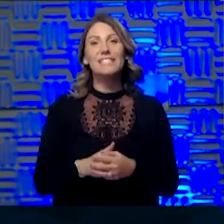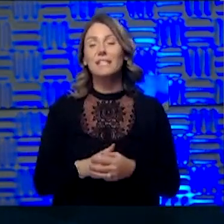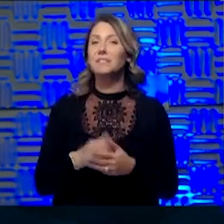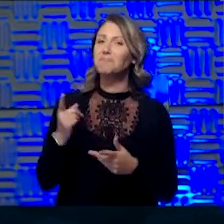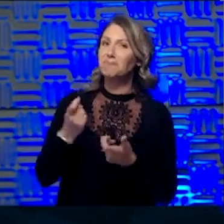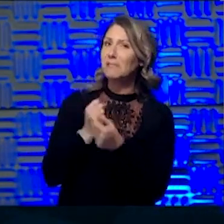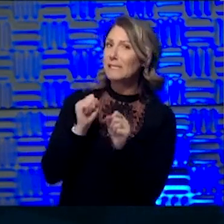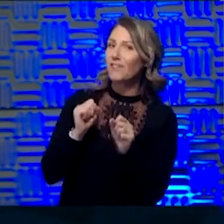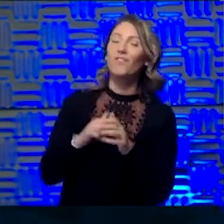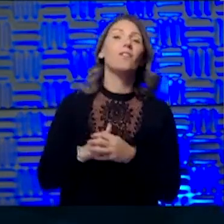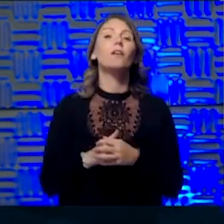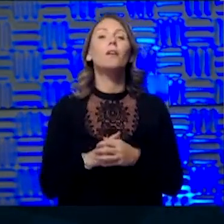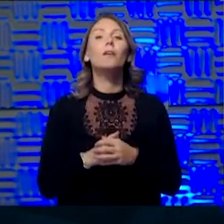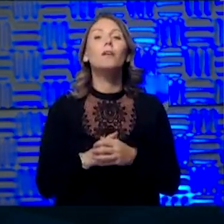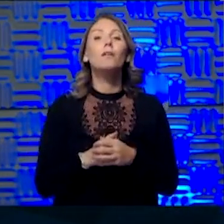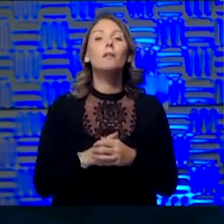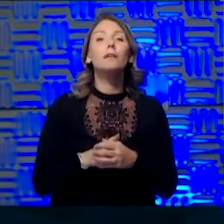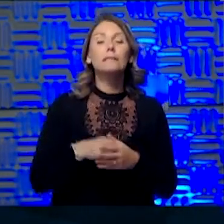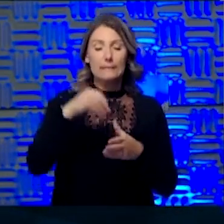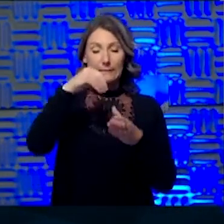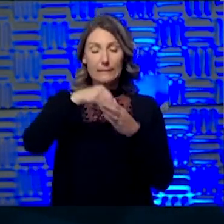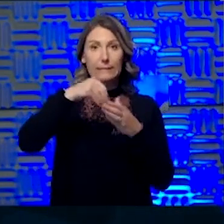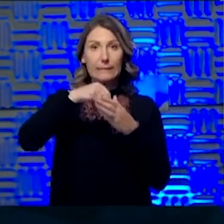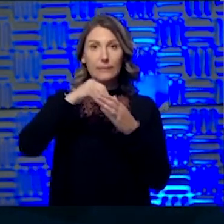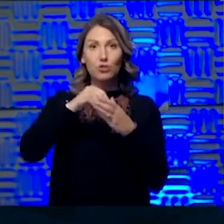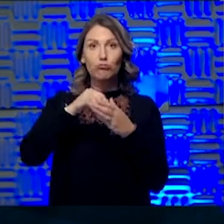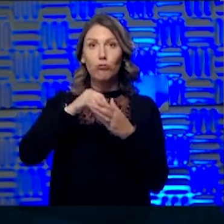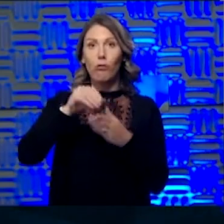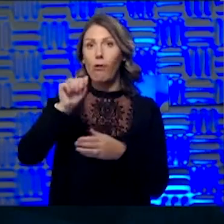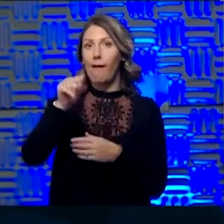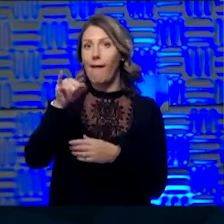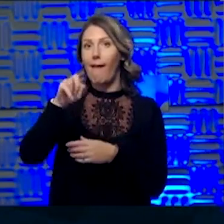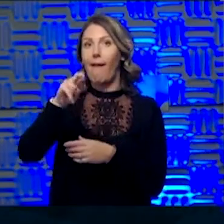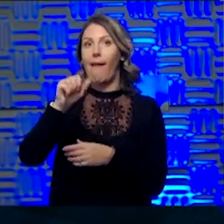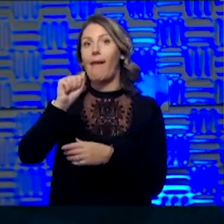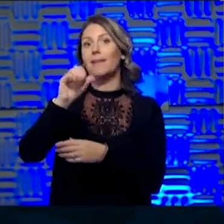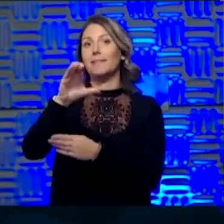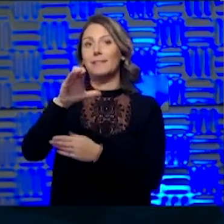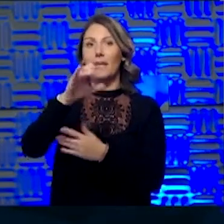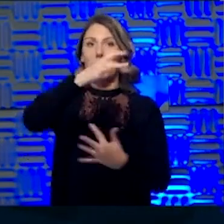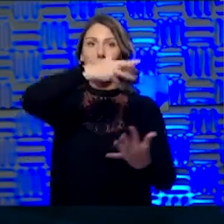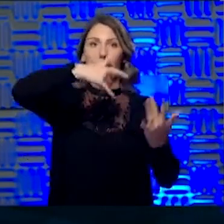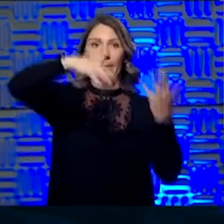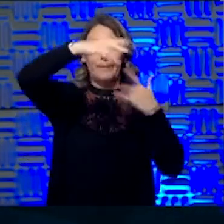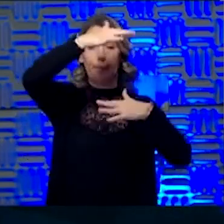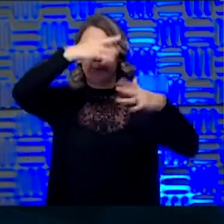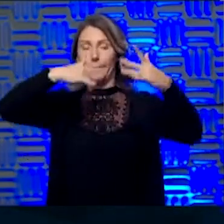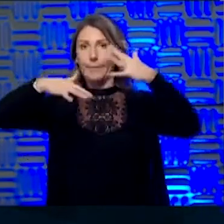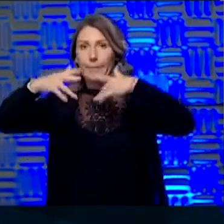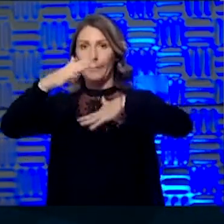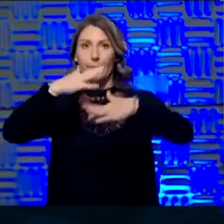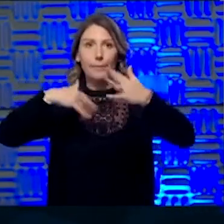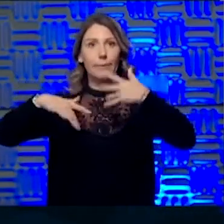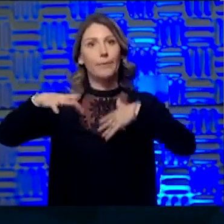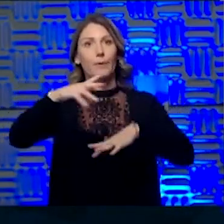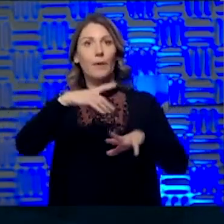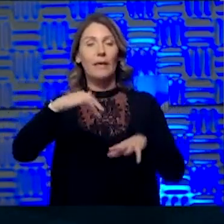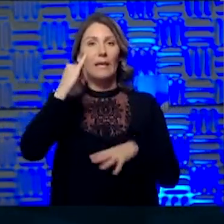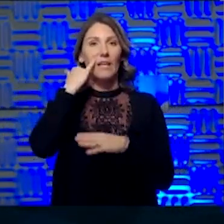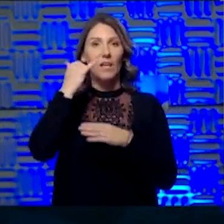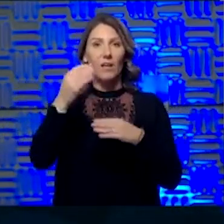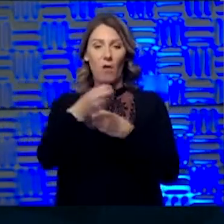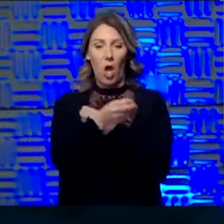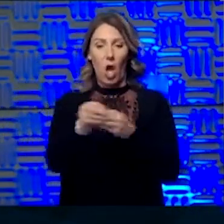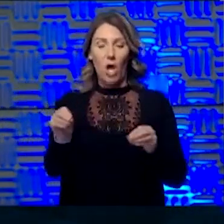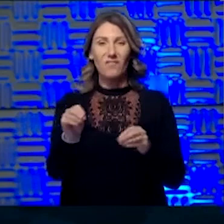role does central air conditioning play in spreading the virus? And if employee workspaces or offices are at least 6 feet apart, do they need to